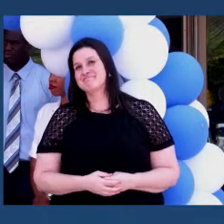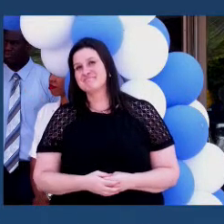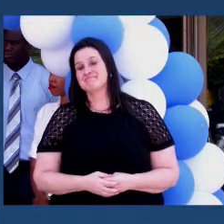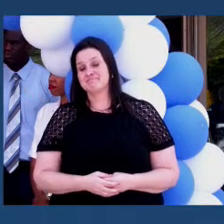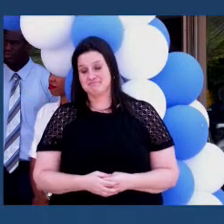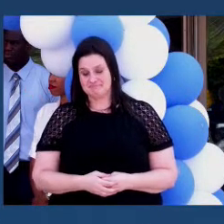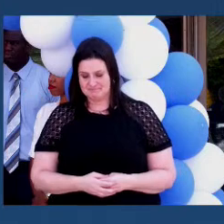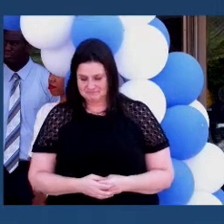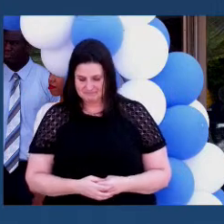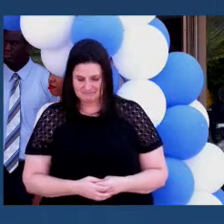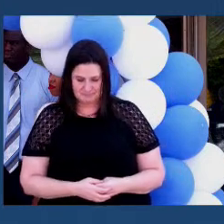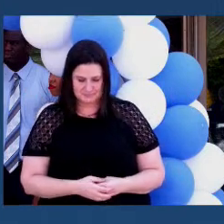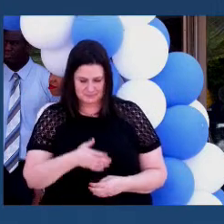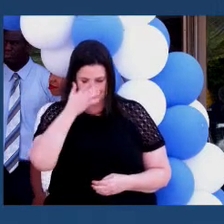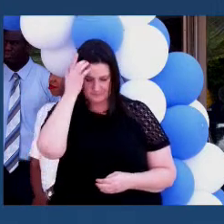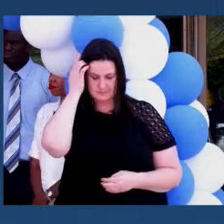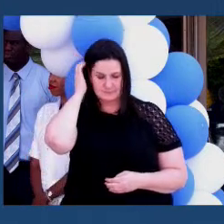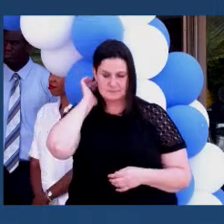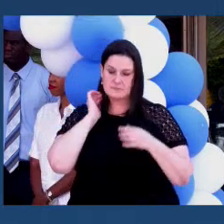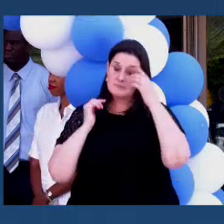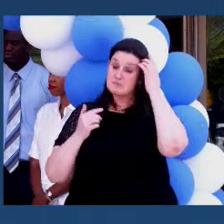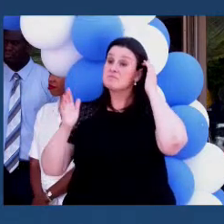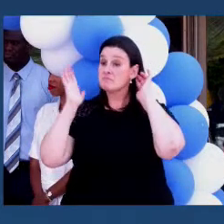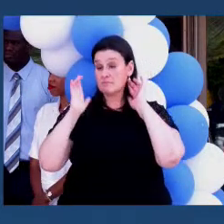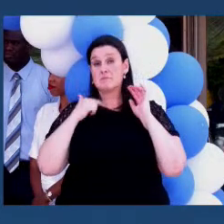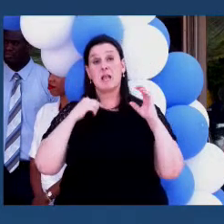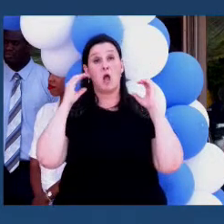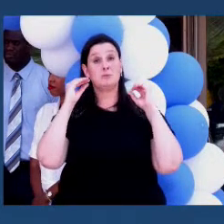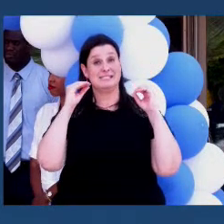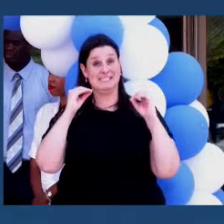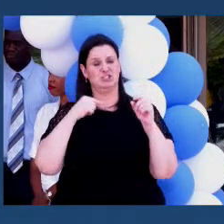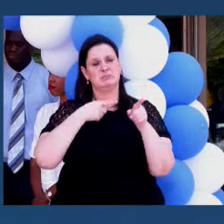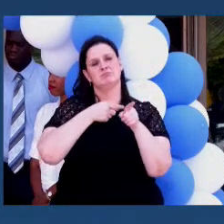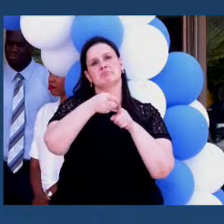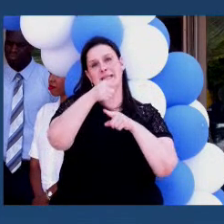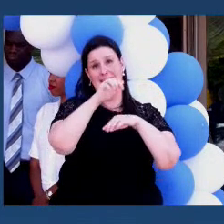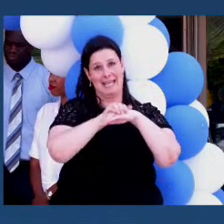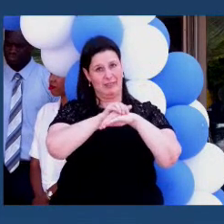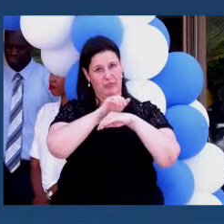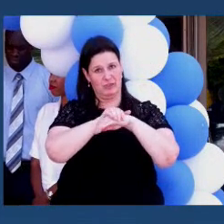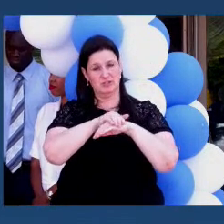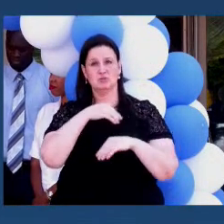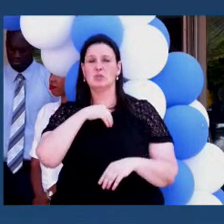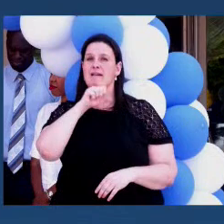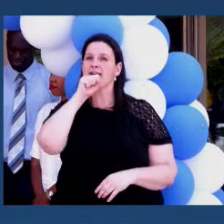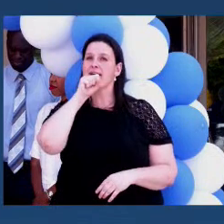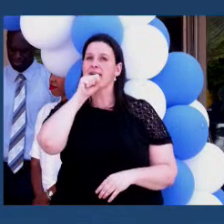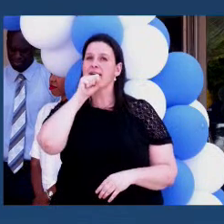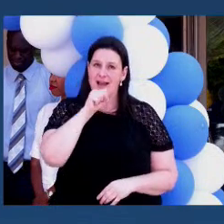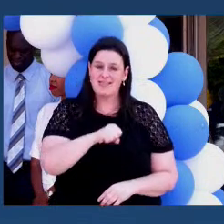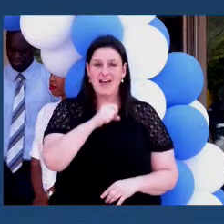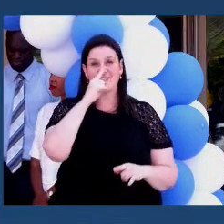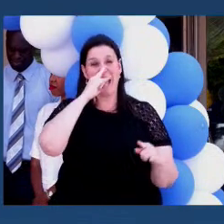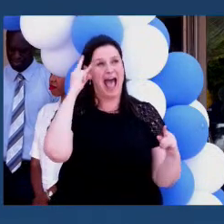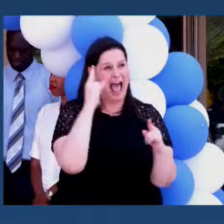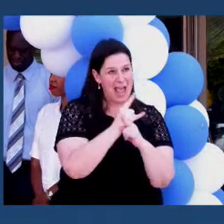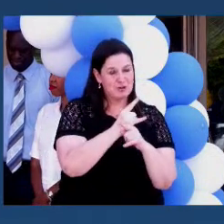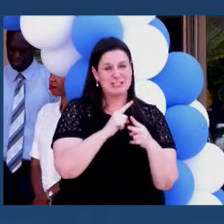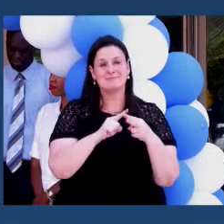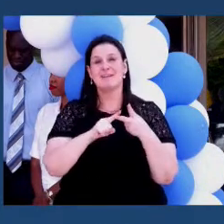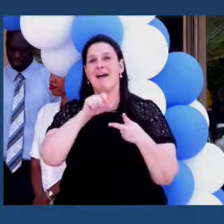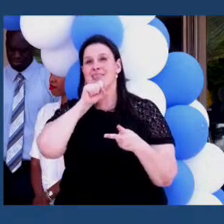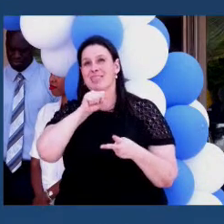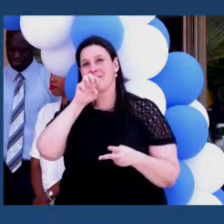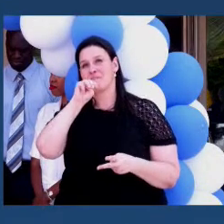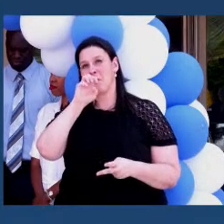When I was teaching, my area was English. So I love ironies and motifs.